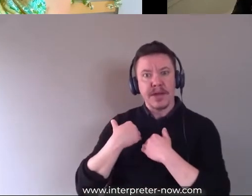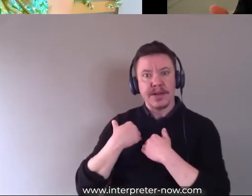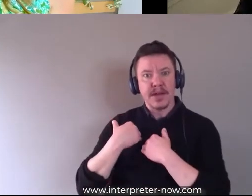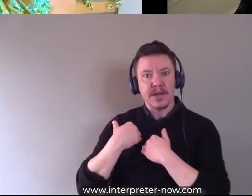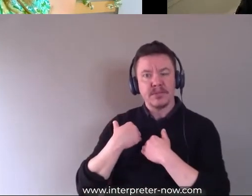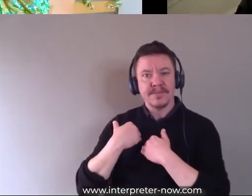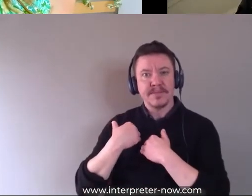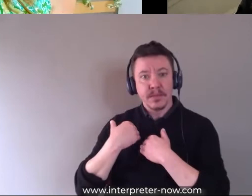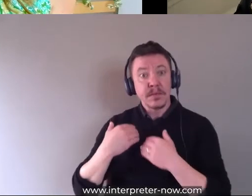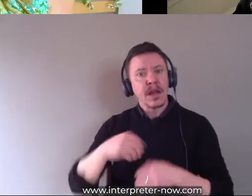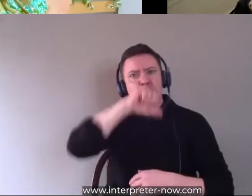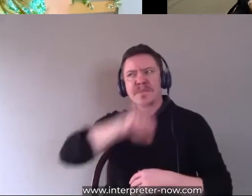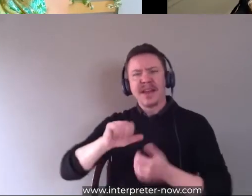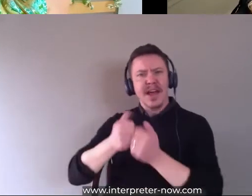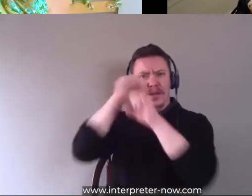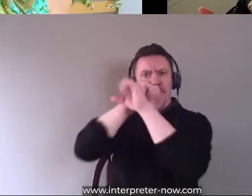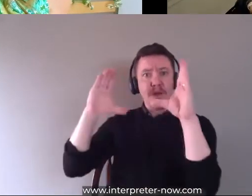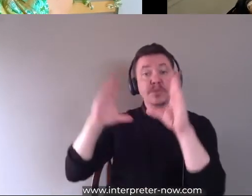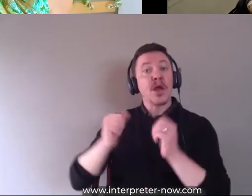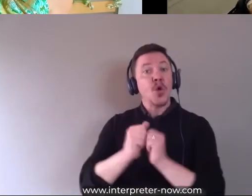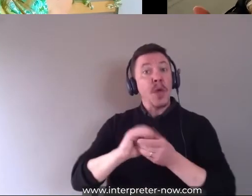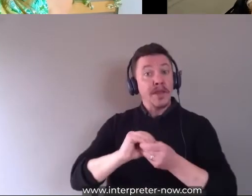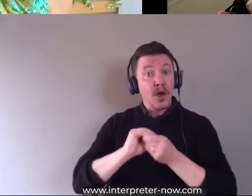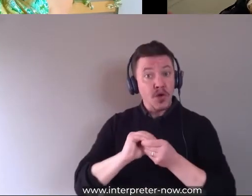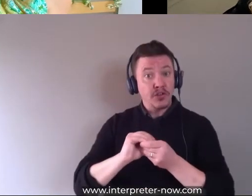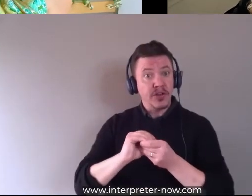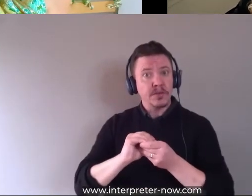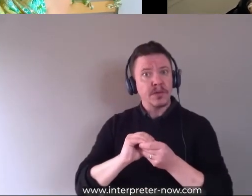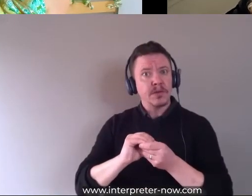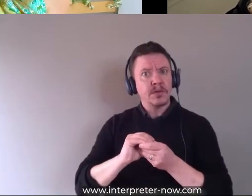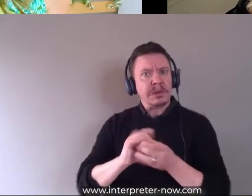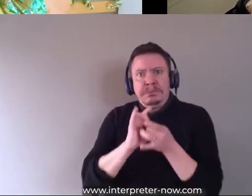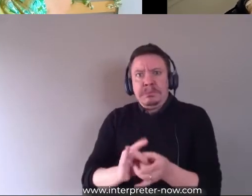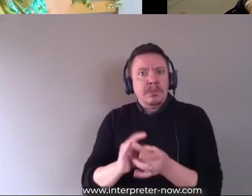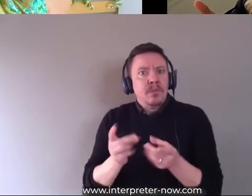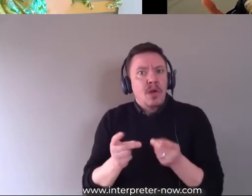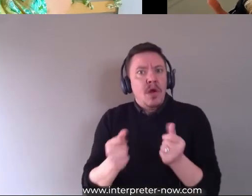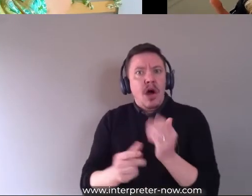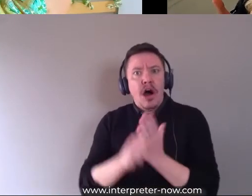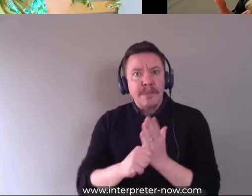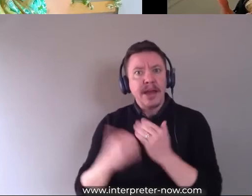I love about how you framed it, because with ownership comes intrinsically accountability.